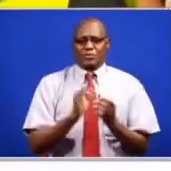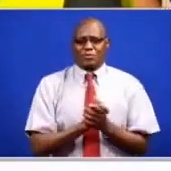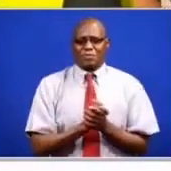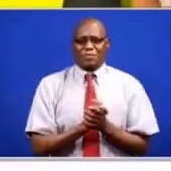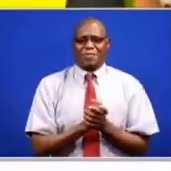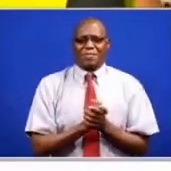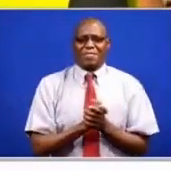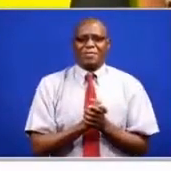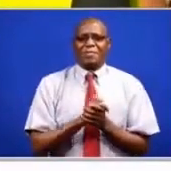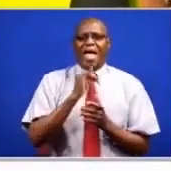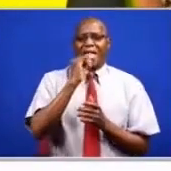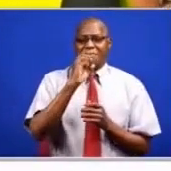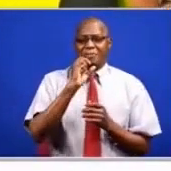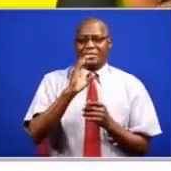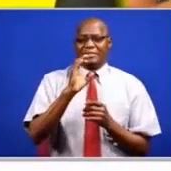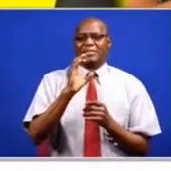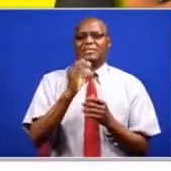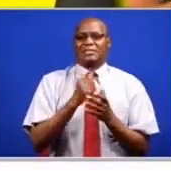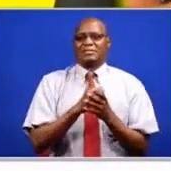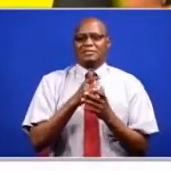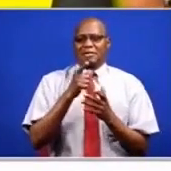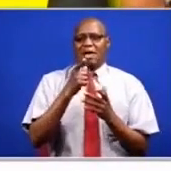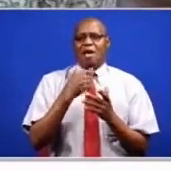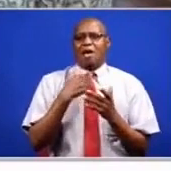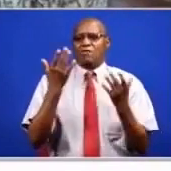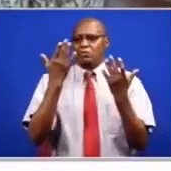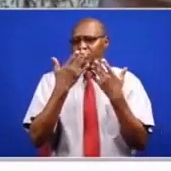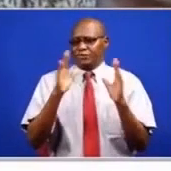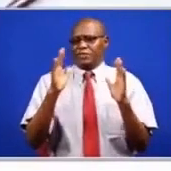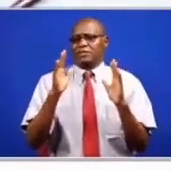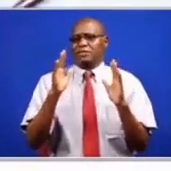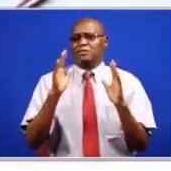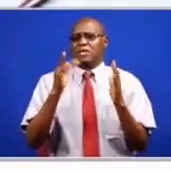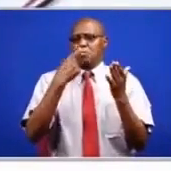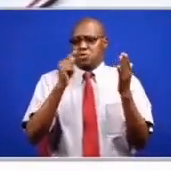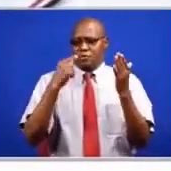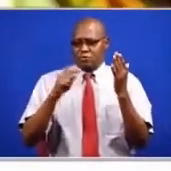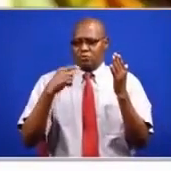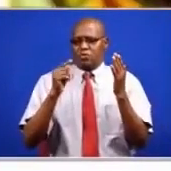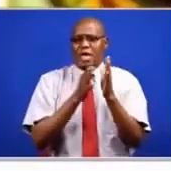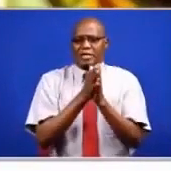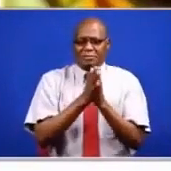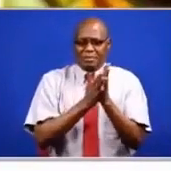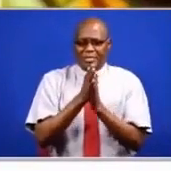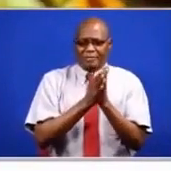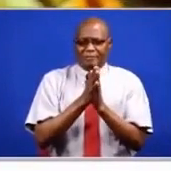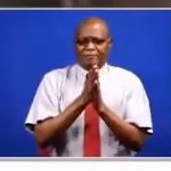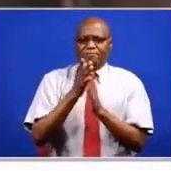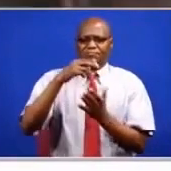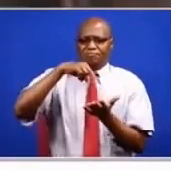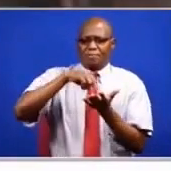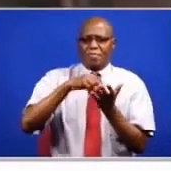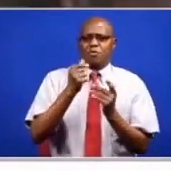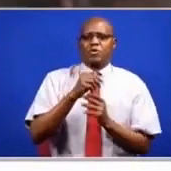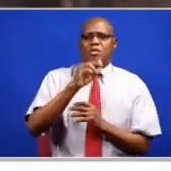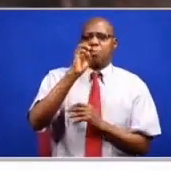IBC concluded the clearance of presidential candidates on the 6th of June with William Ruto, Raila Odinga, David Maure and George